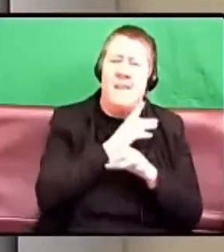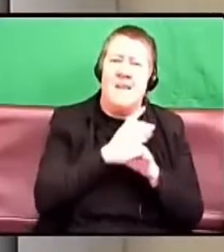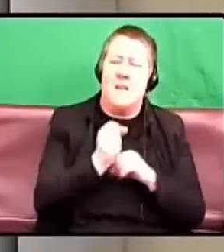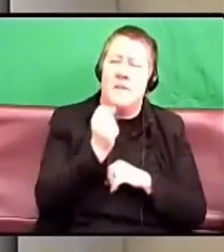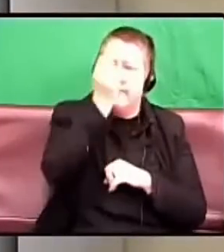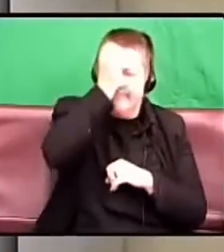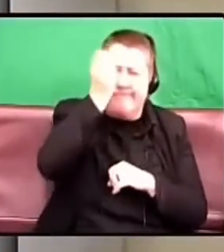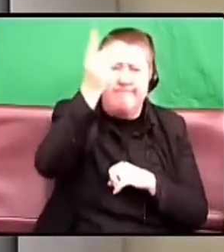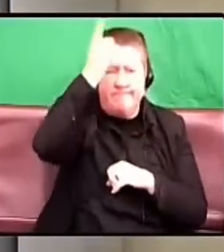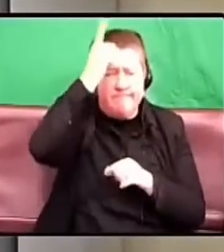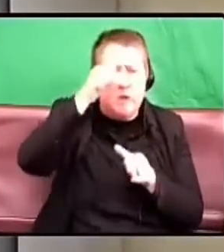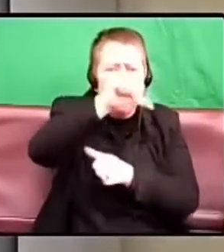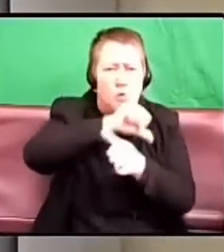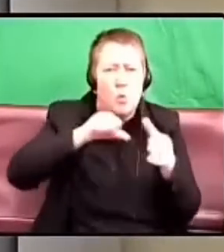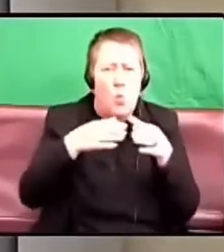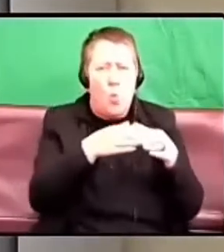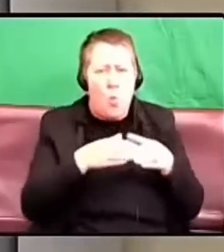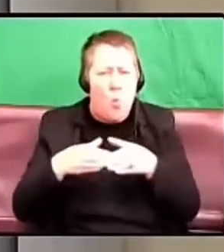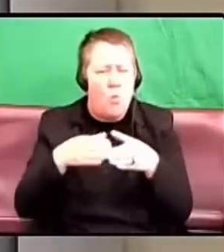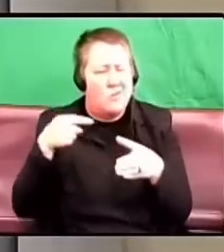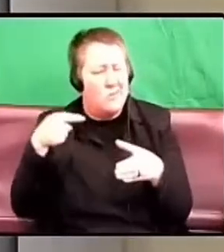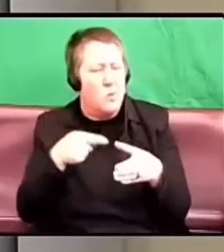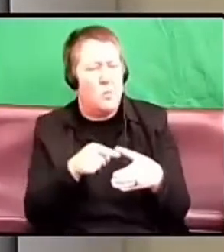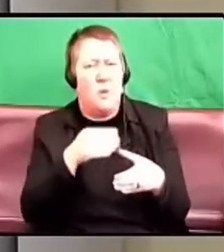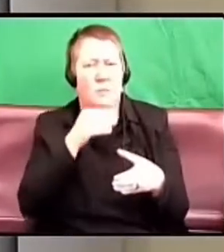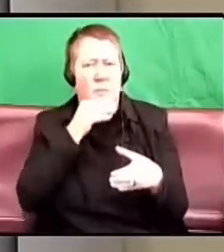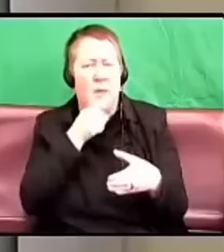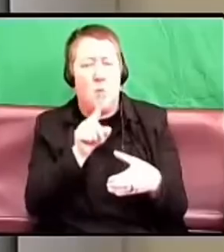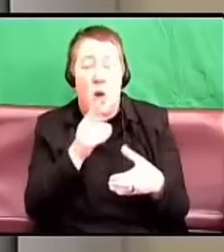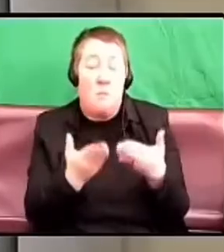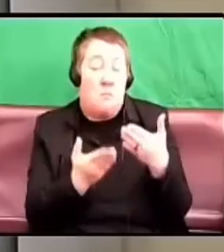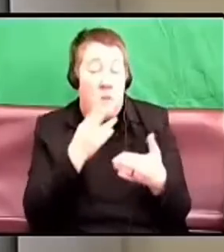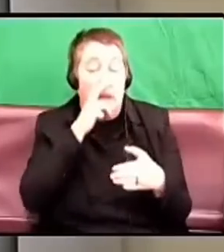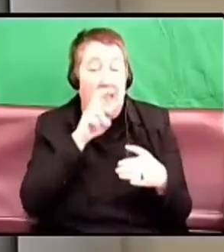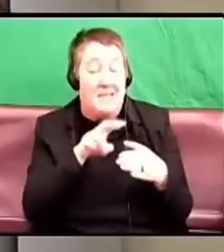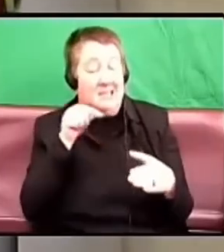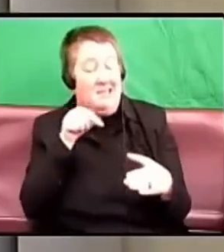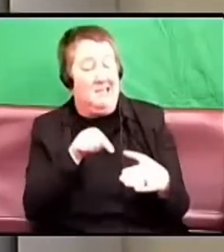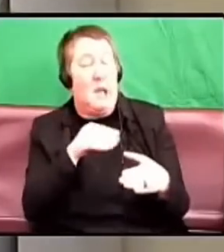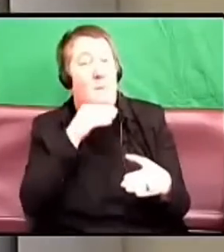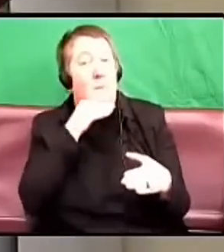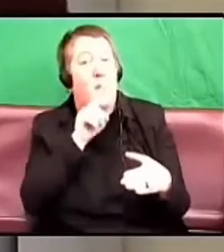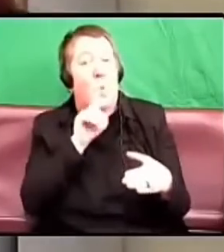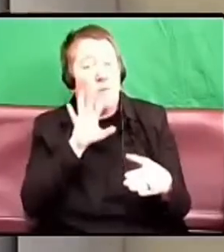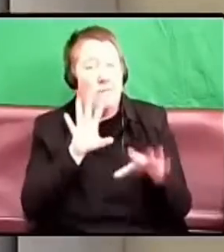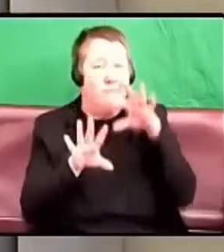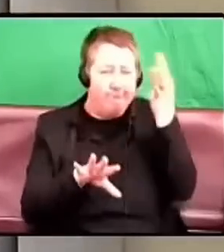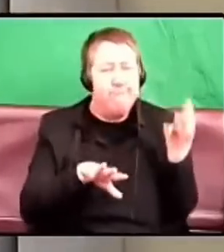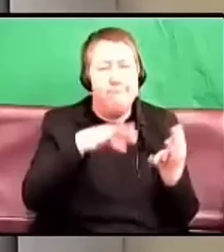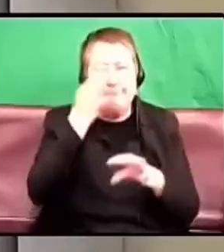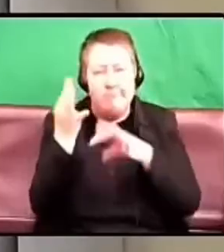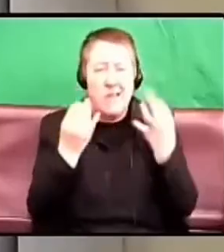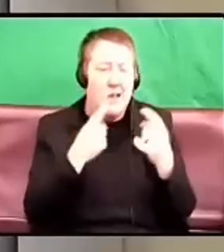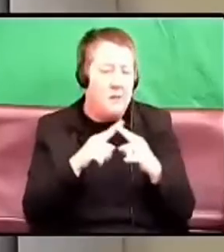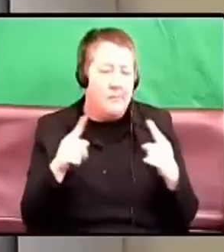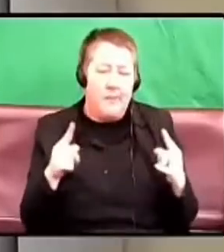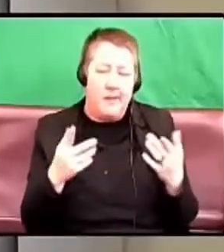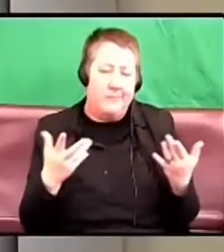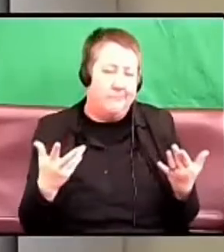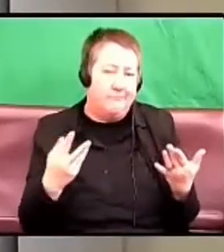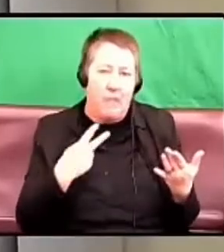social cohesion means. And we probably need to unpack the meaning of it, but we have failed dismally